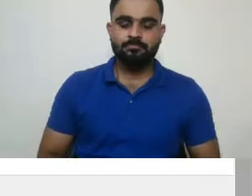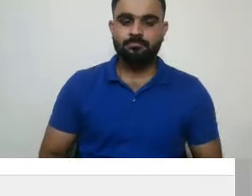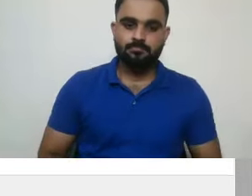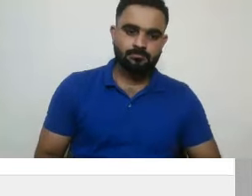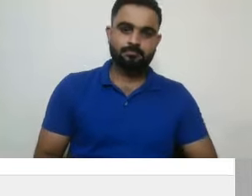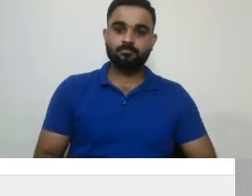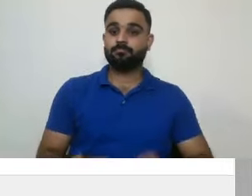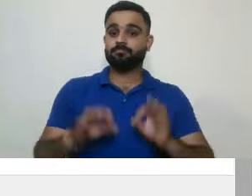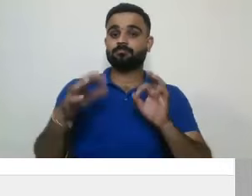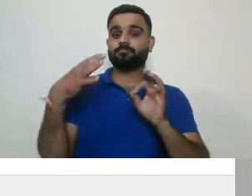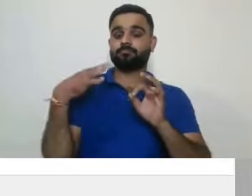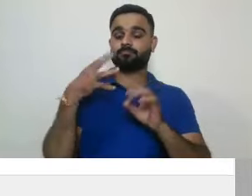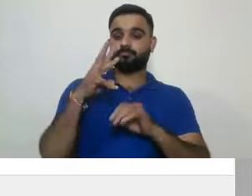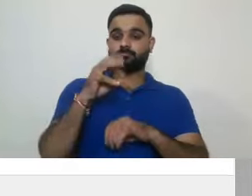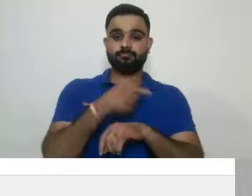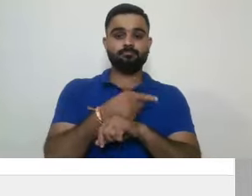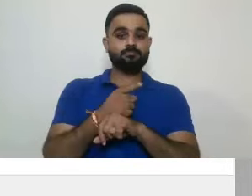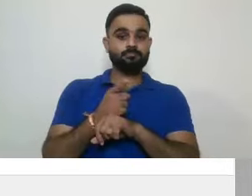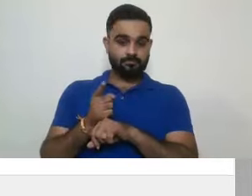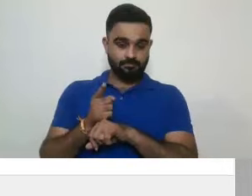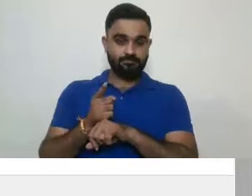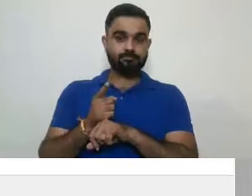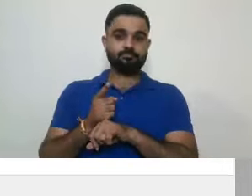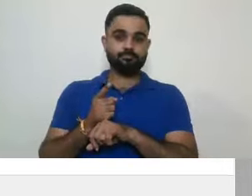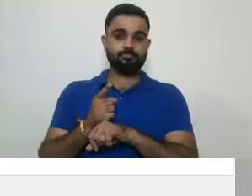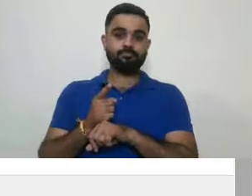So we'll wait for 30 seconds